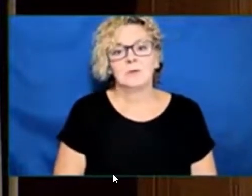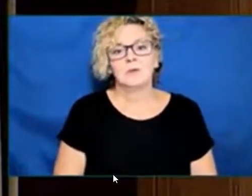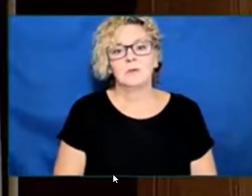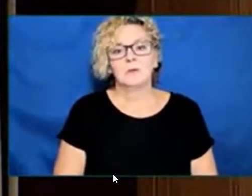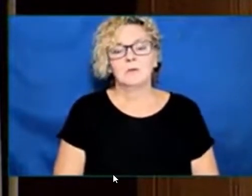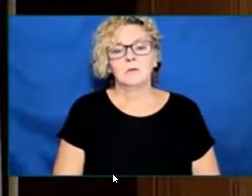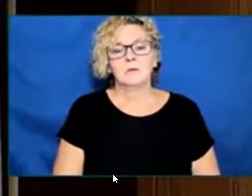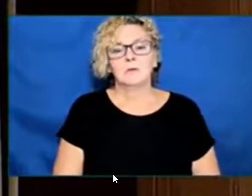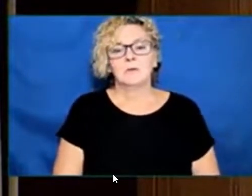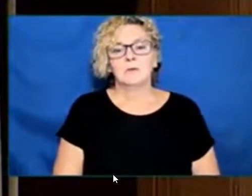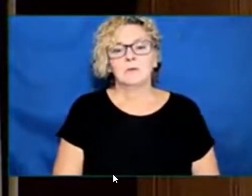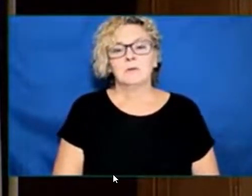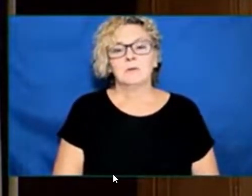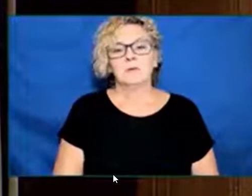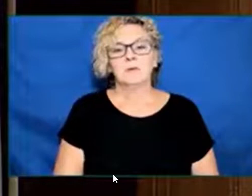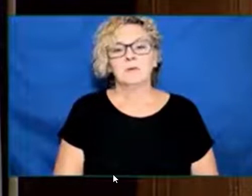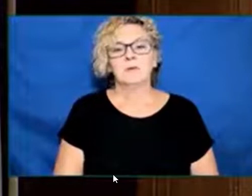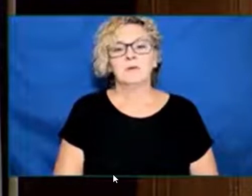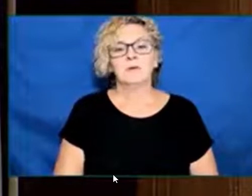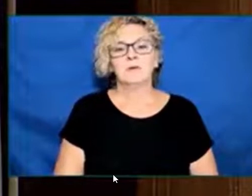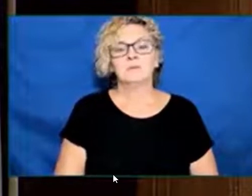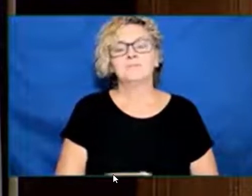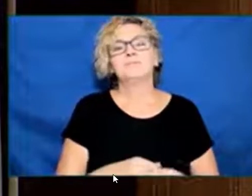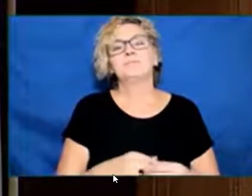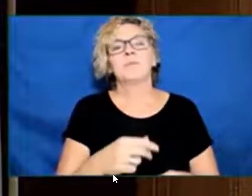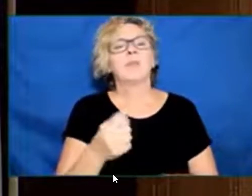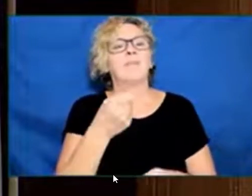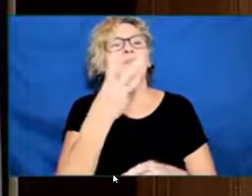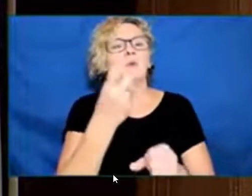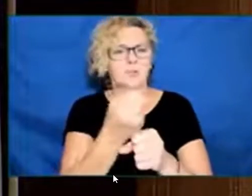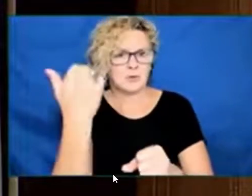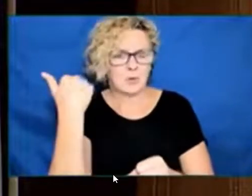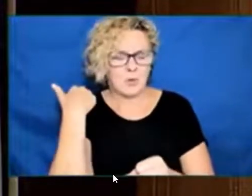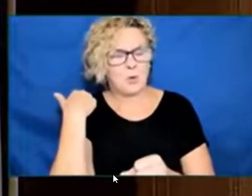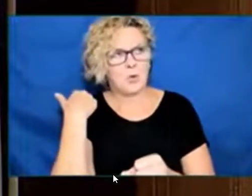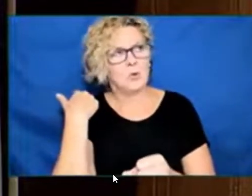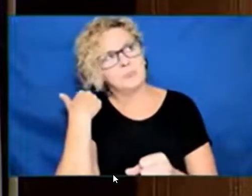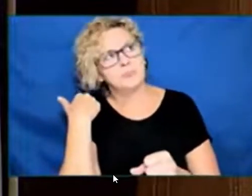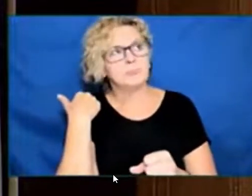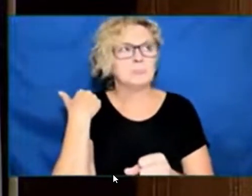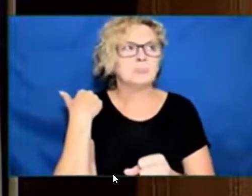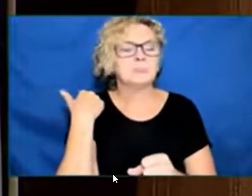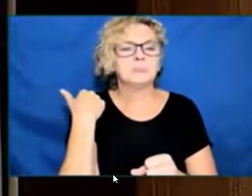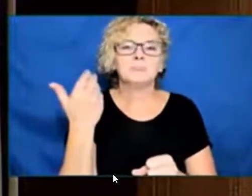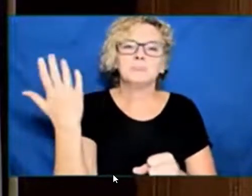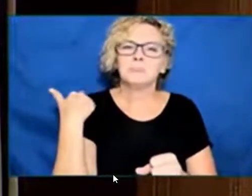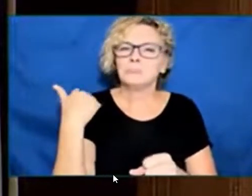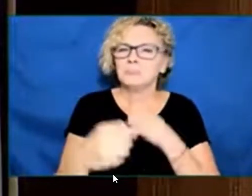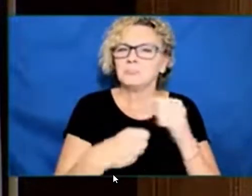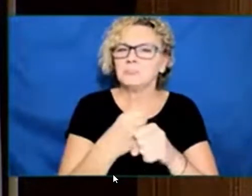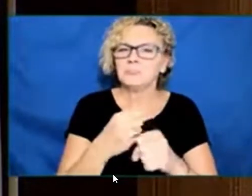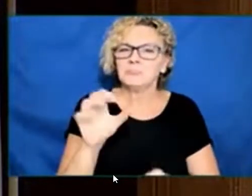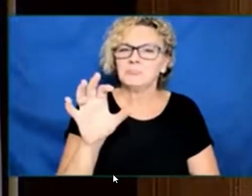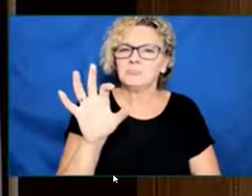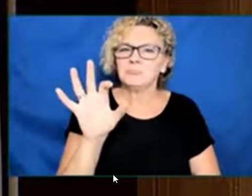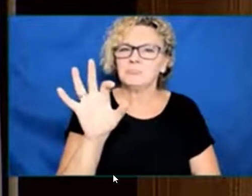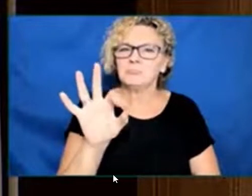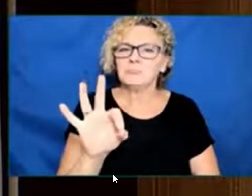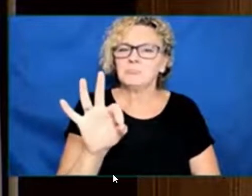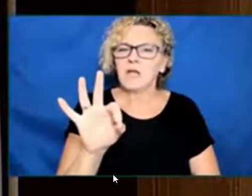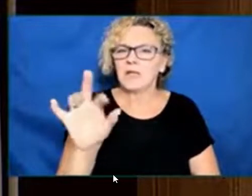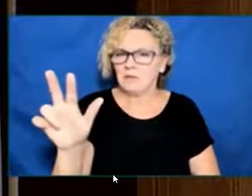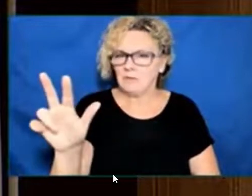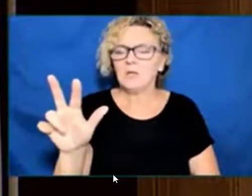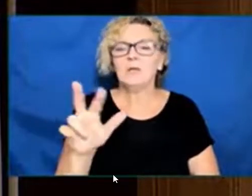You know, a few years ago, more than a few years ago, back in the 93, the then Attorney General saw